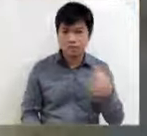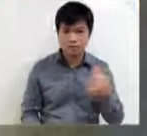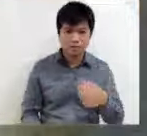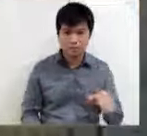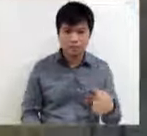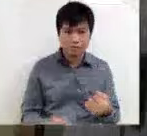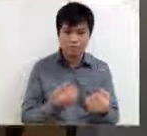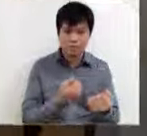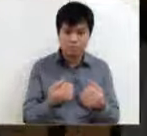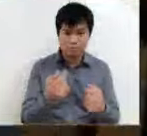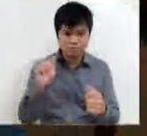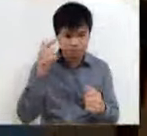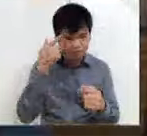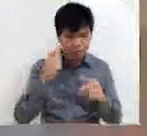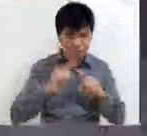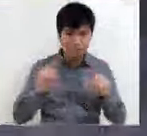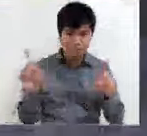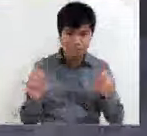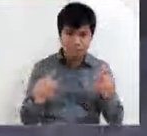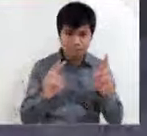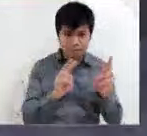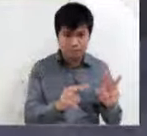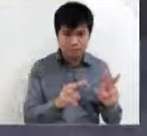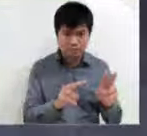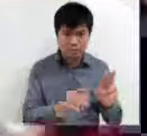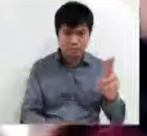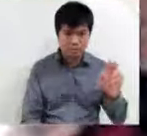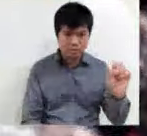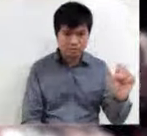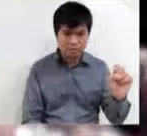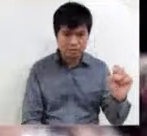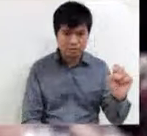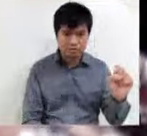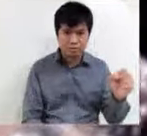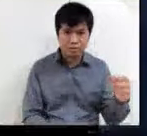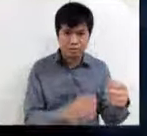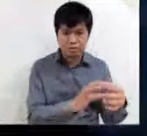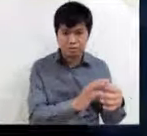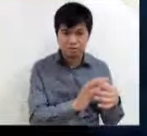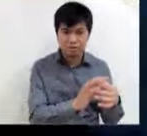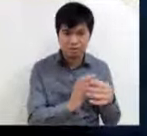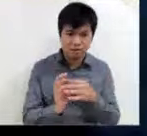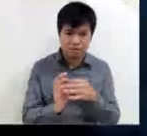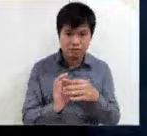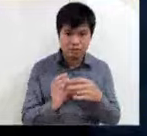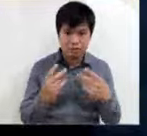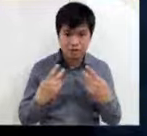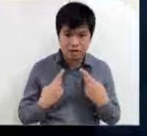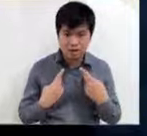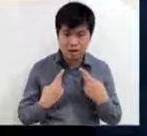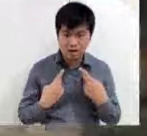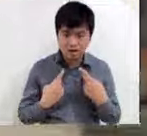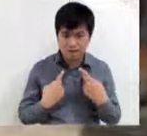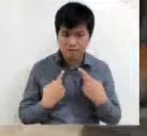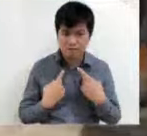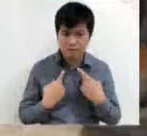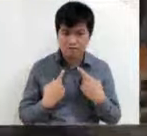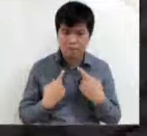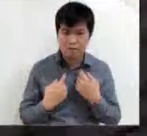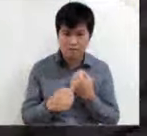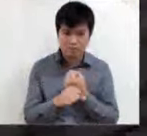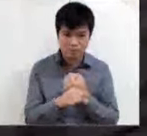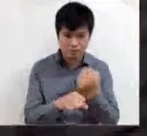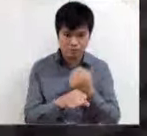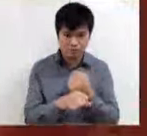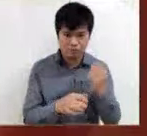look at U.S.-Philippine relations holistically, they have always been on very strong footing. We're not just